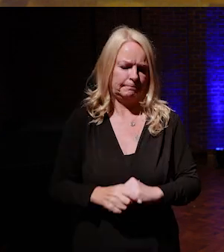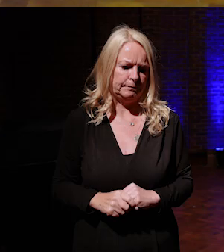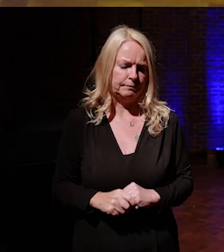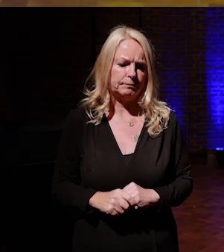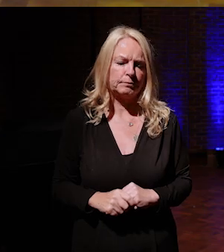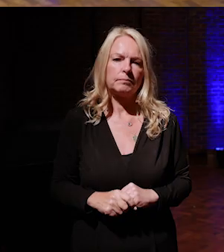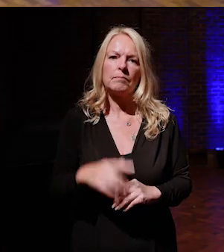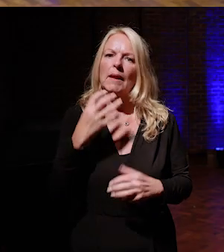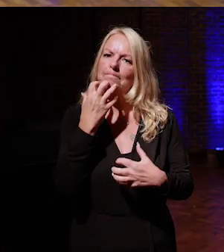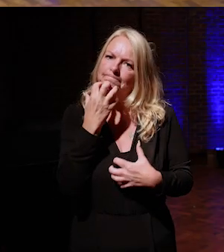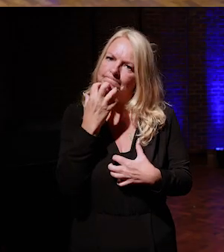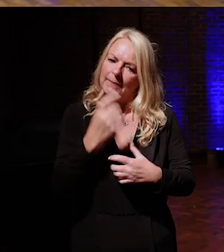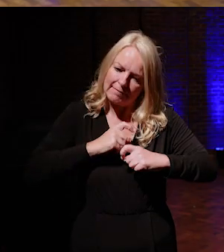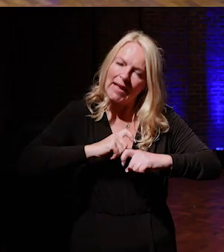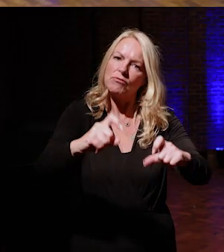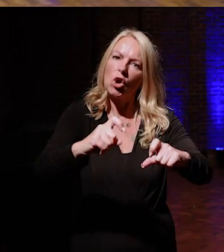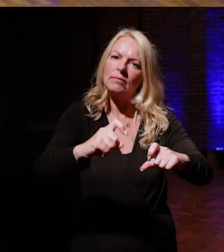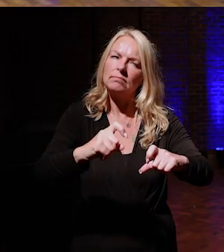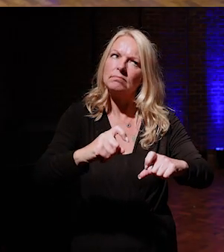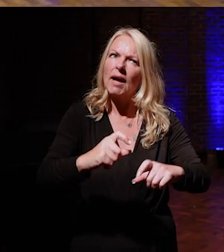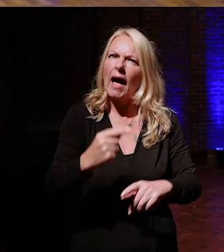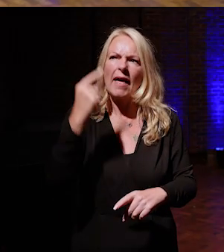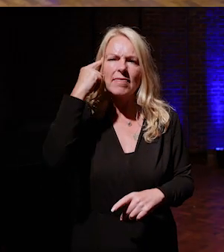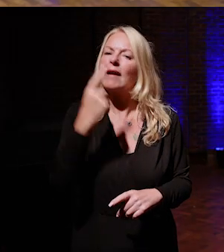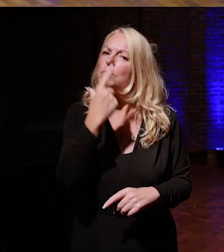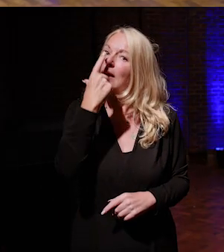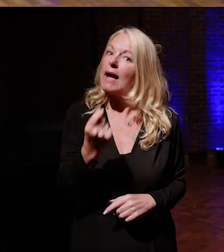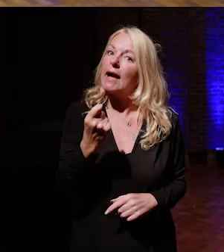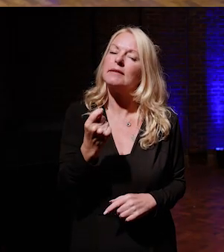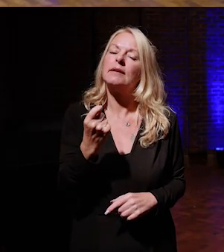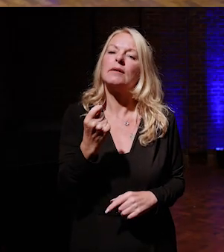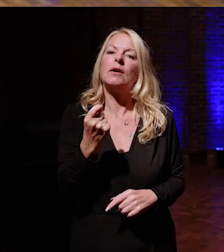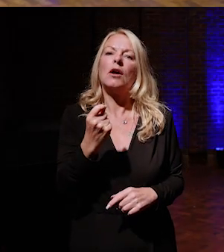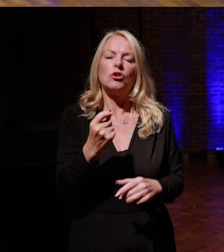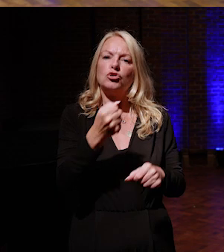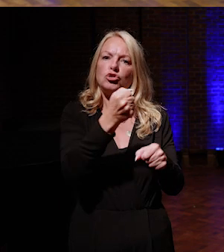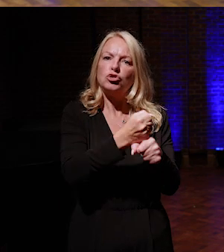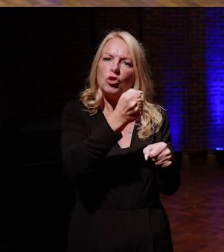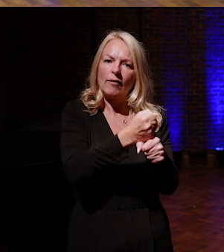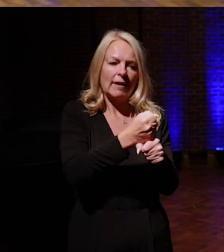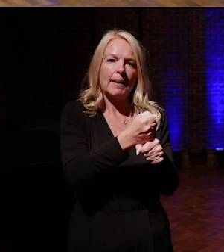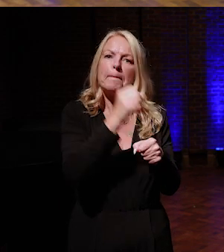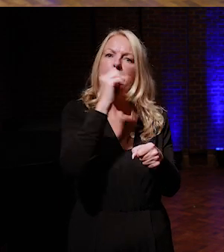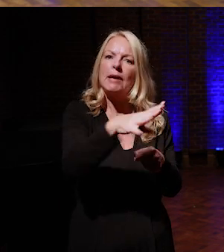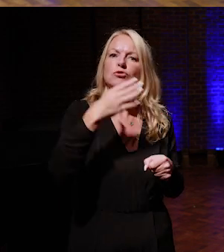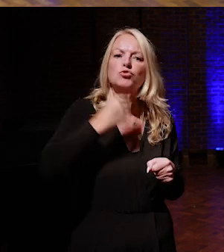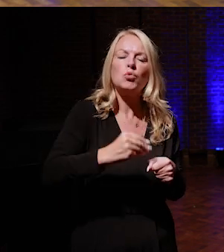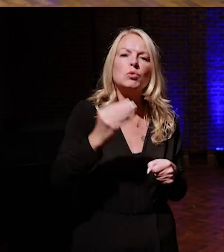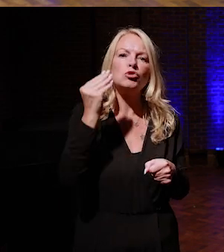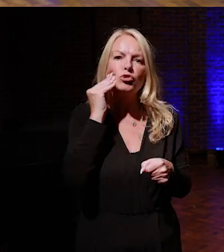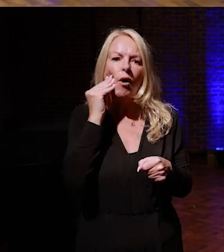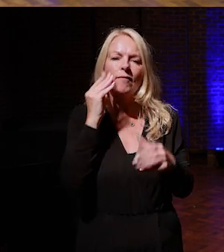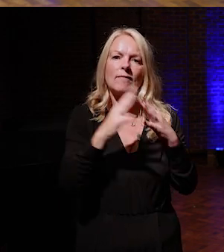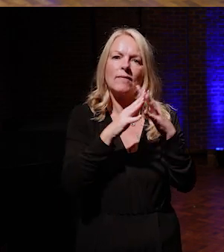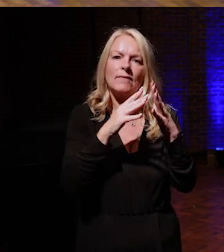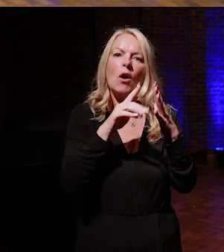But I persevered. I said, I think I can do it. And I saw that geographers were using software to automatically